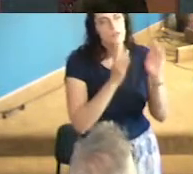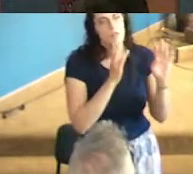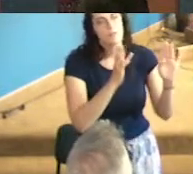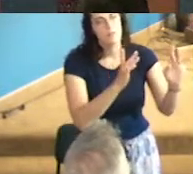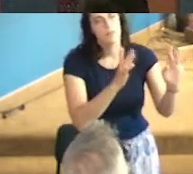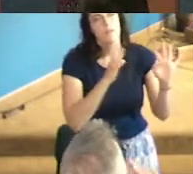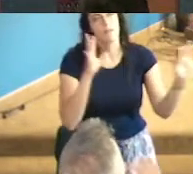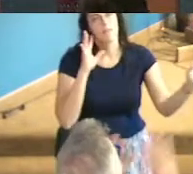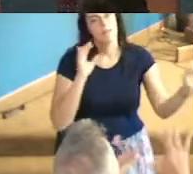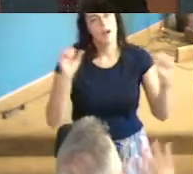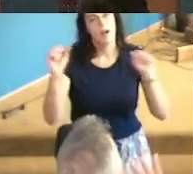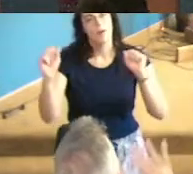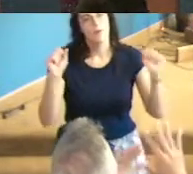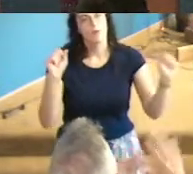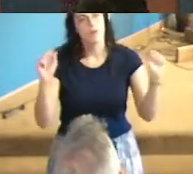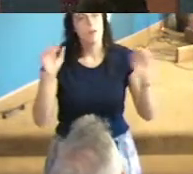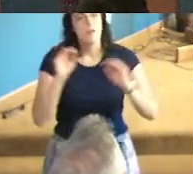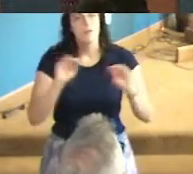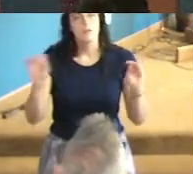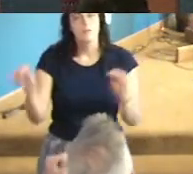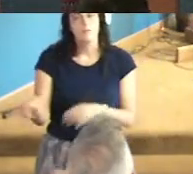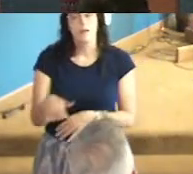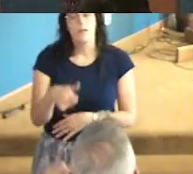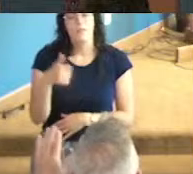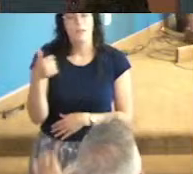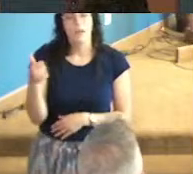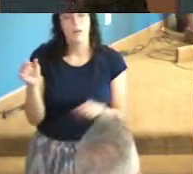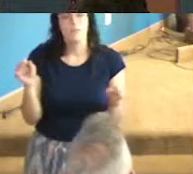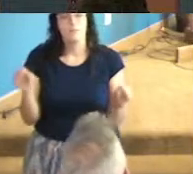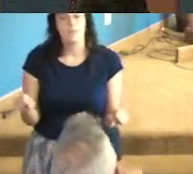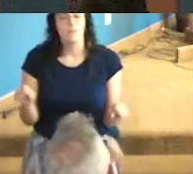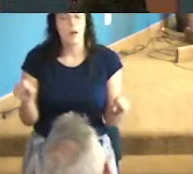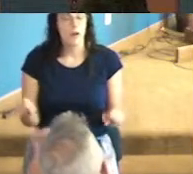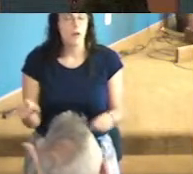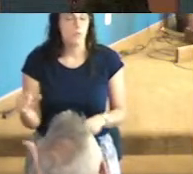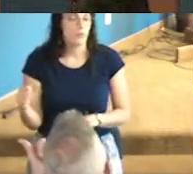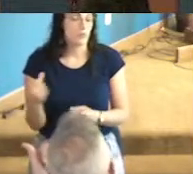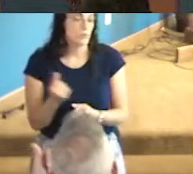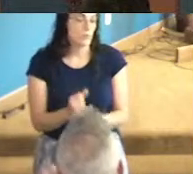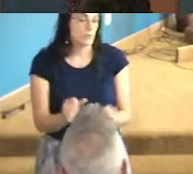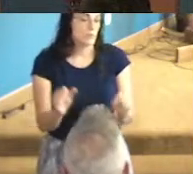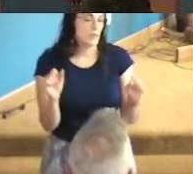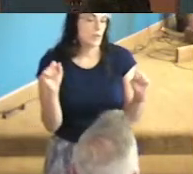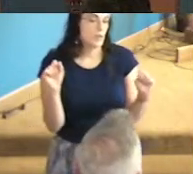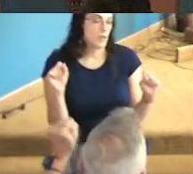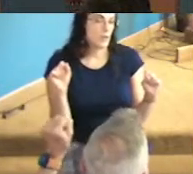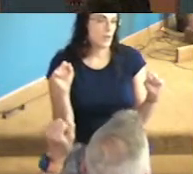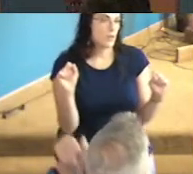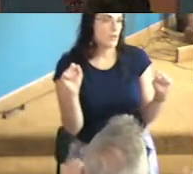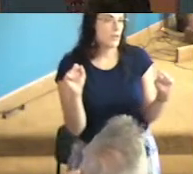The nation sing it louder, 'cause nothing has the power to